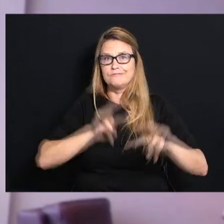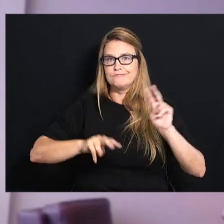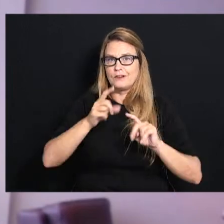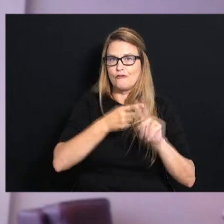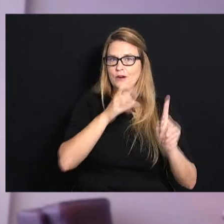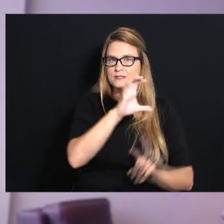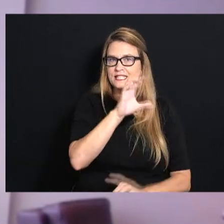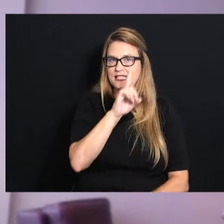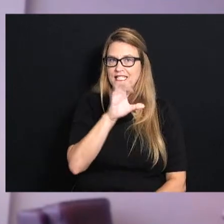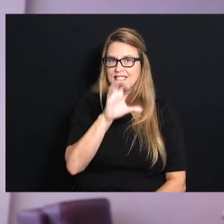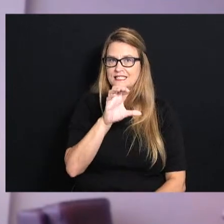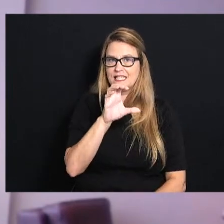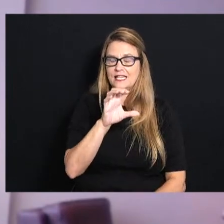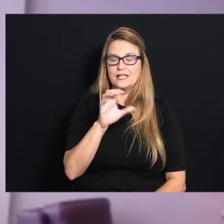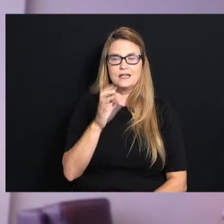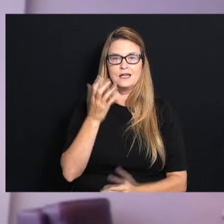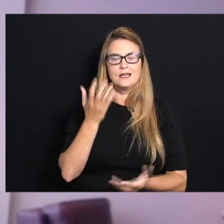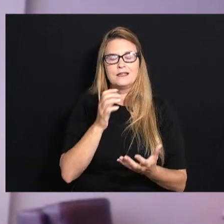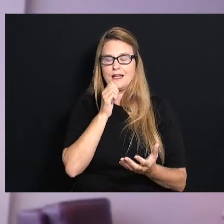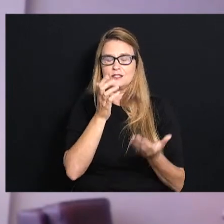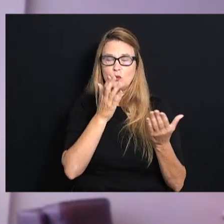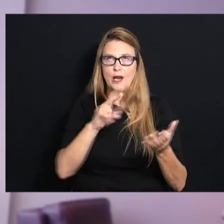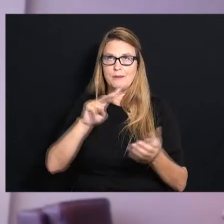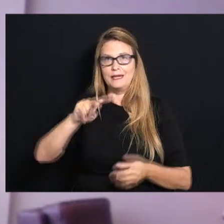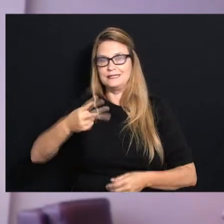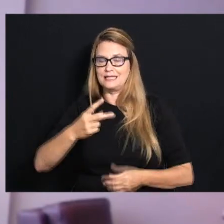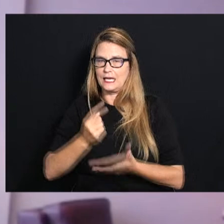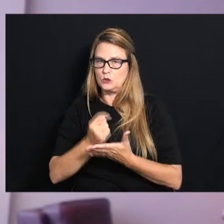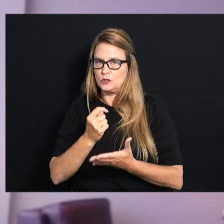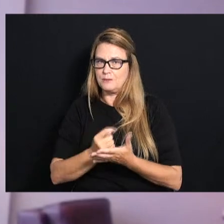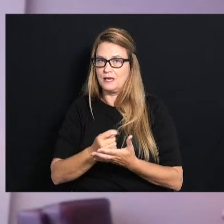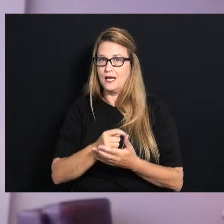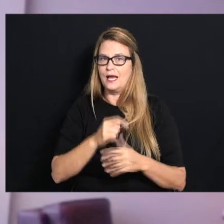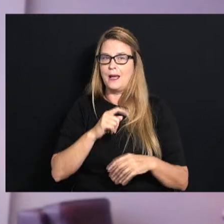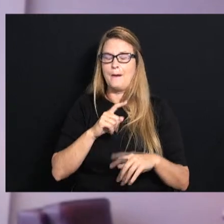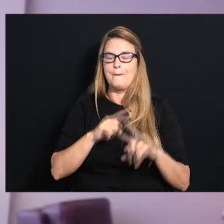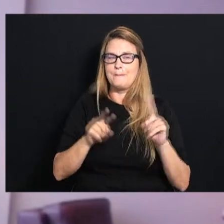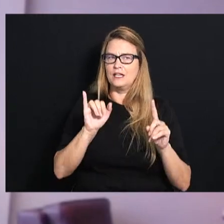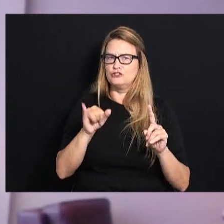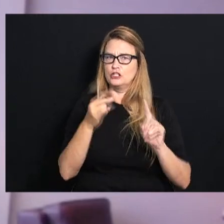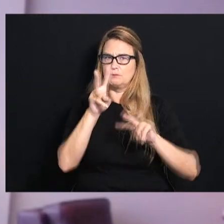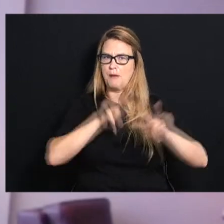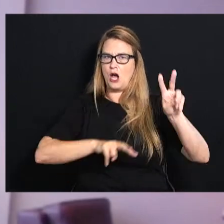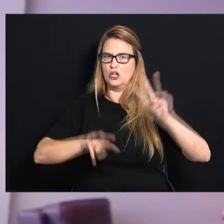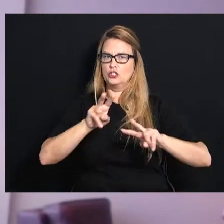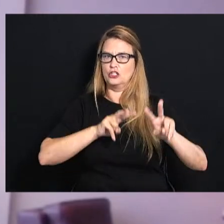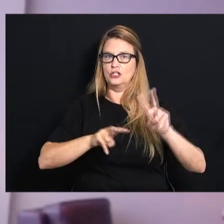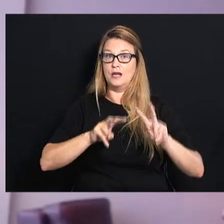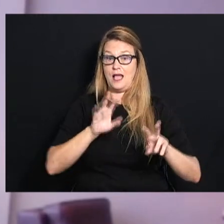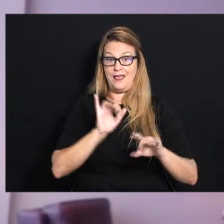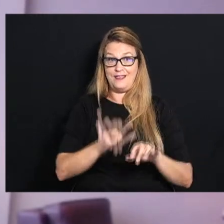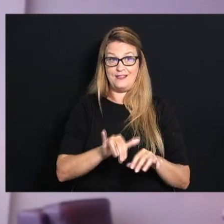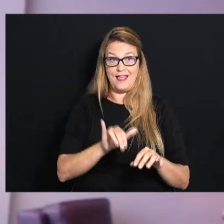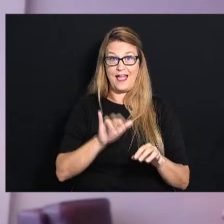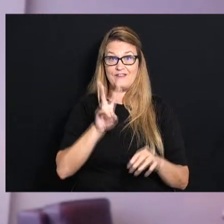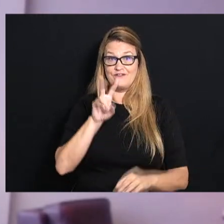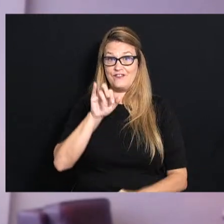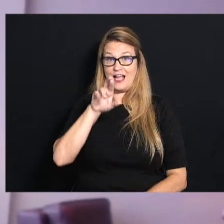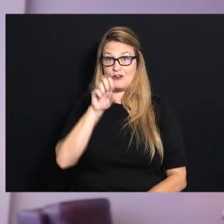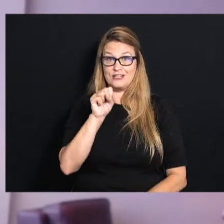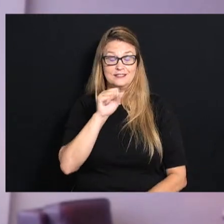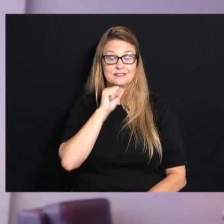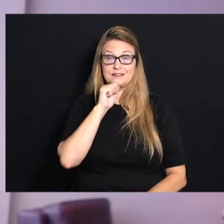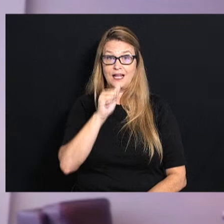and you don't really have to retreat them. But that's an important finding because the virus hasn't mutated so that the drug doesn't